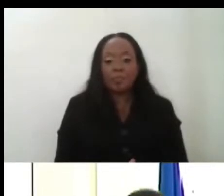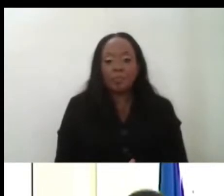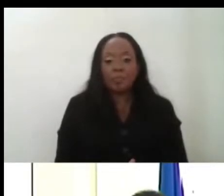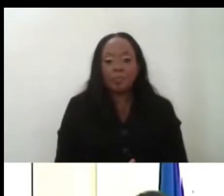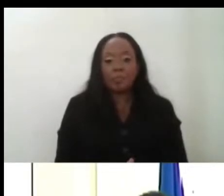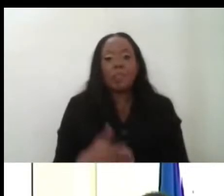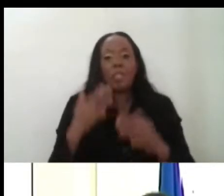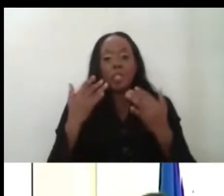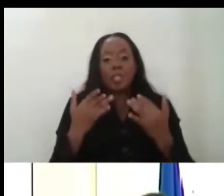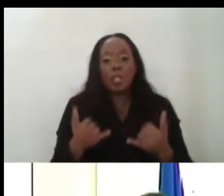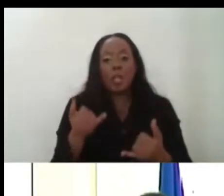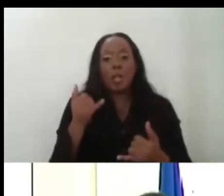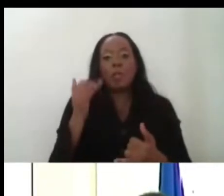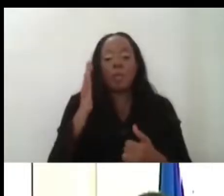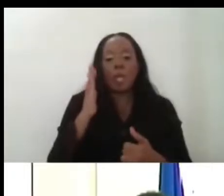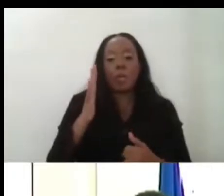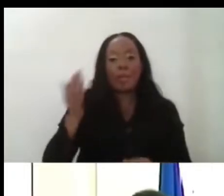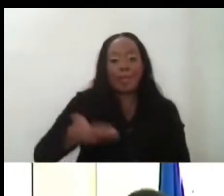thanks.